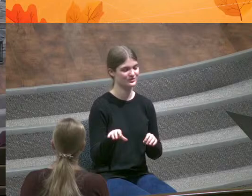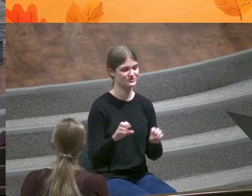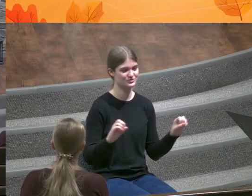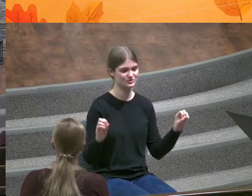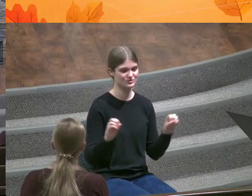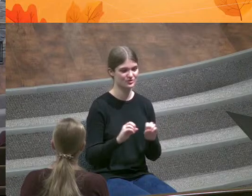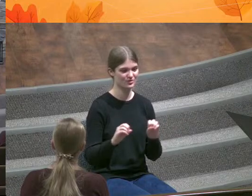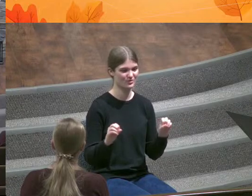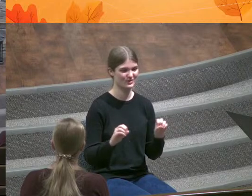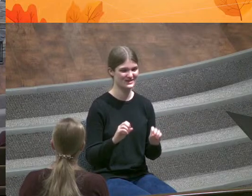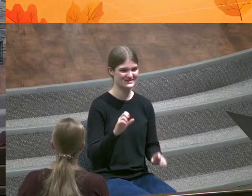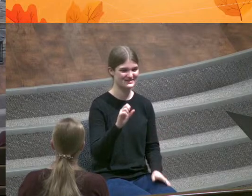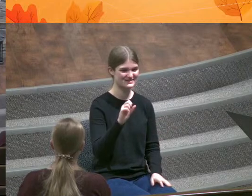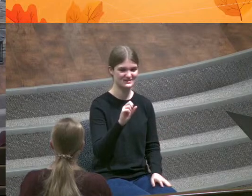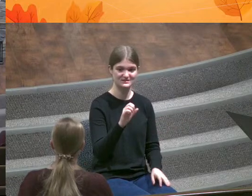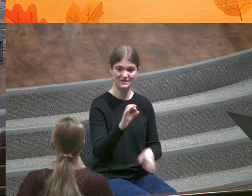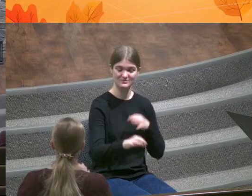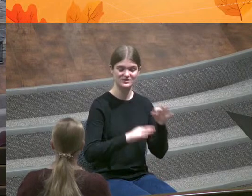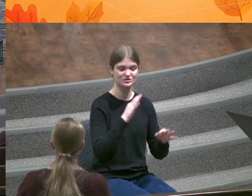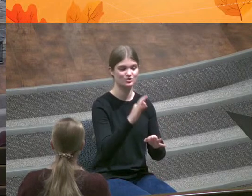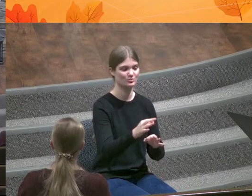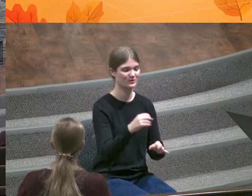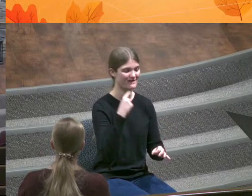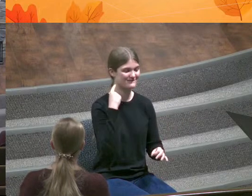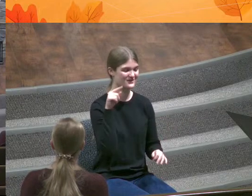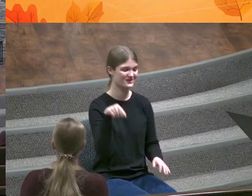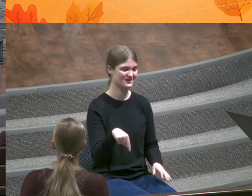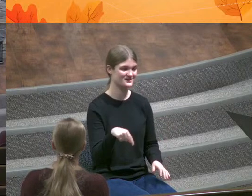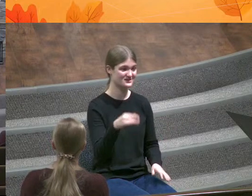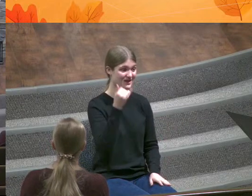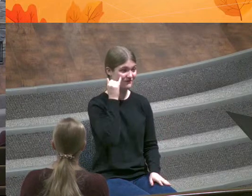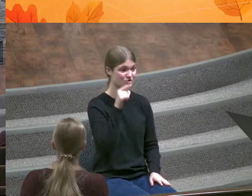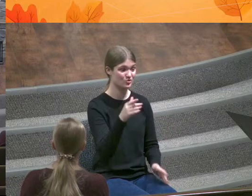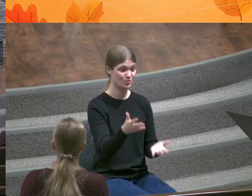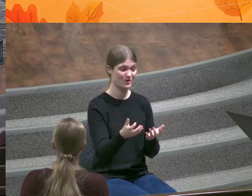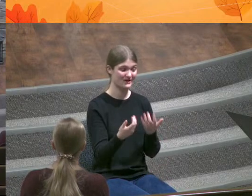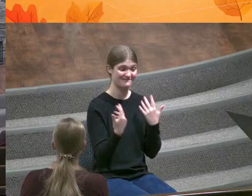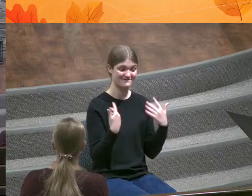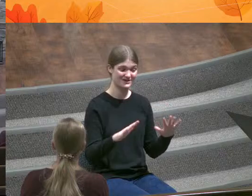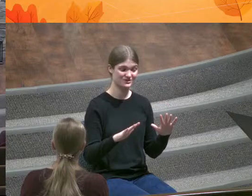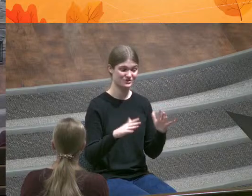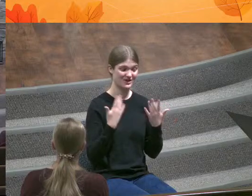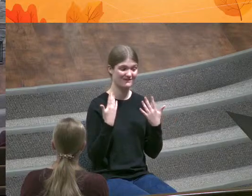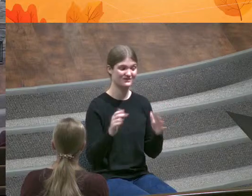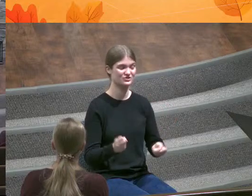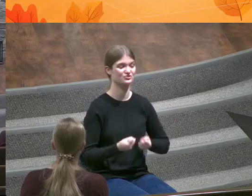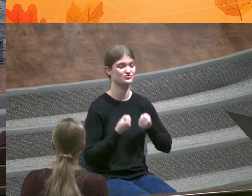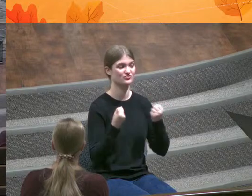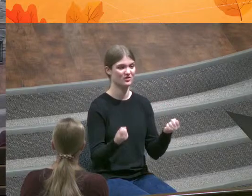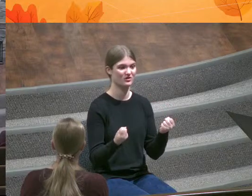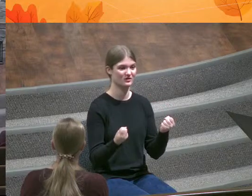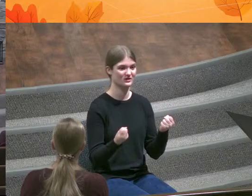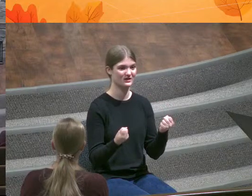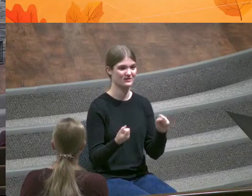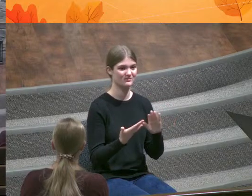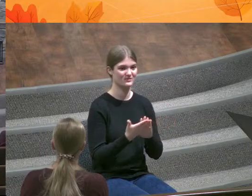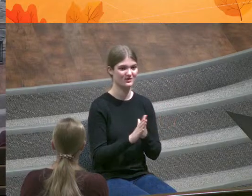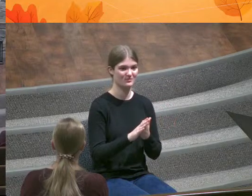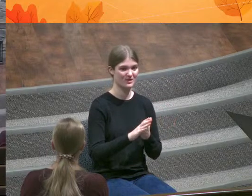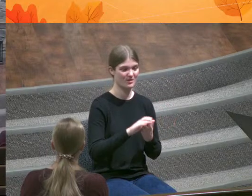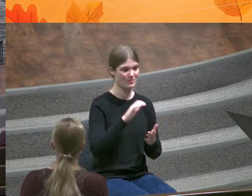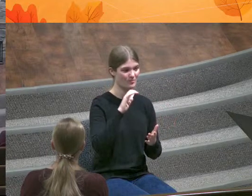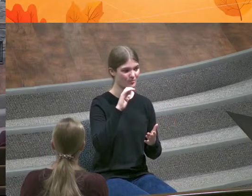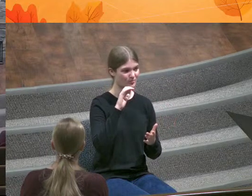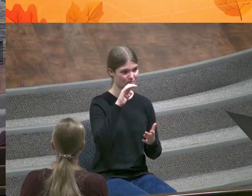is no substitute for this. If you want to finish strong, and be one of those brother or